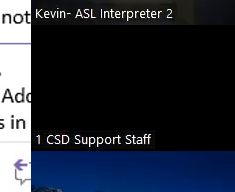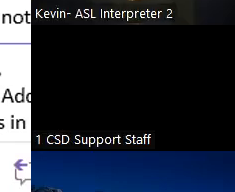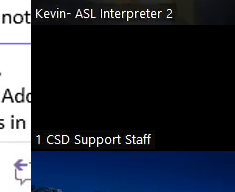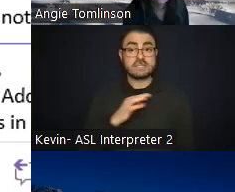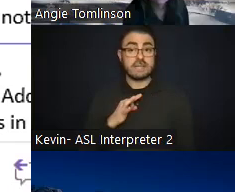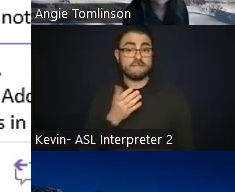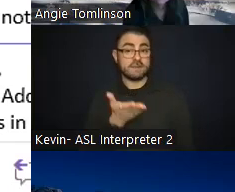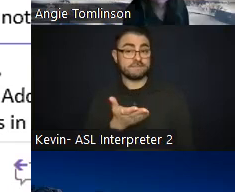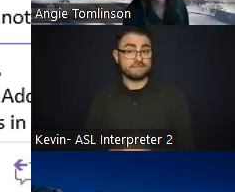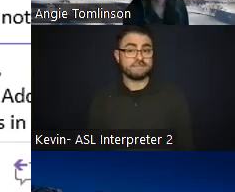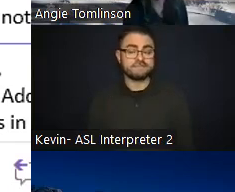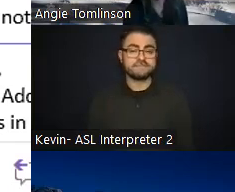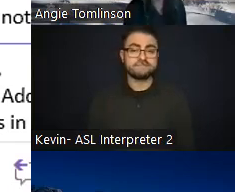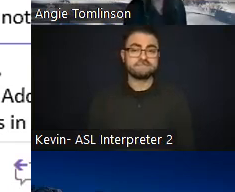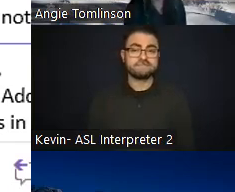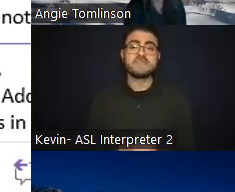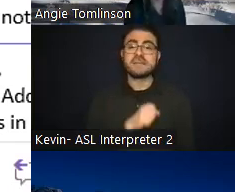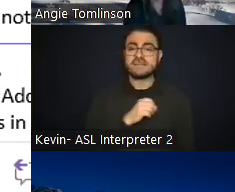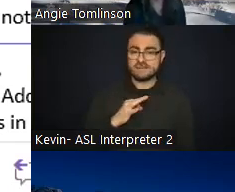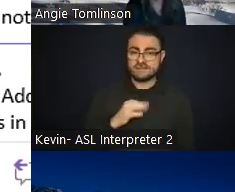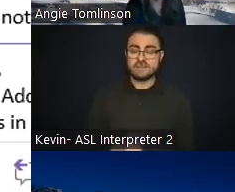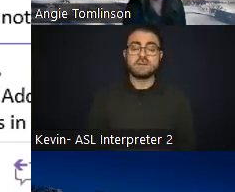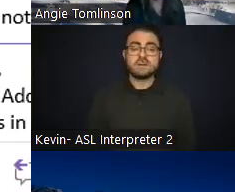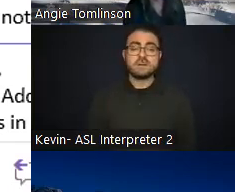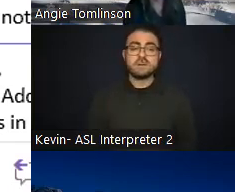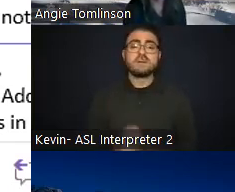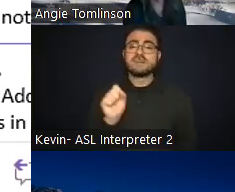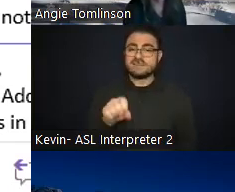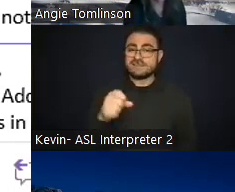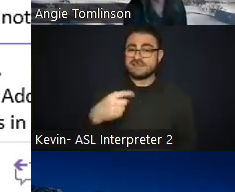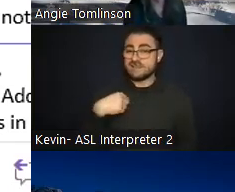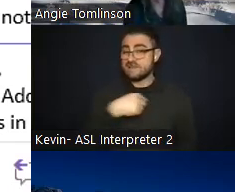Staff? Yeah, so we would need to